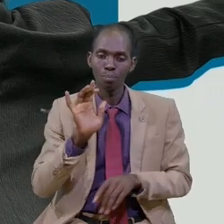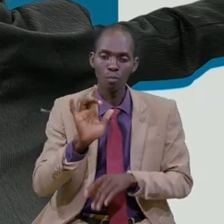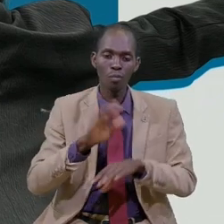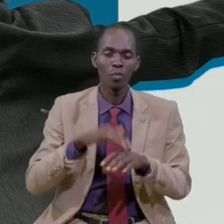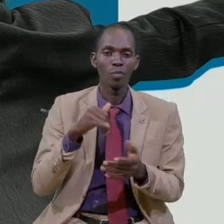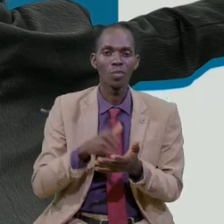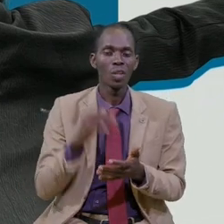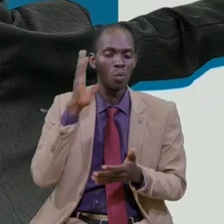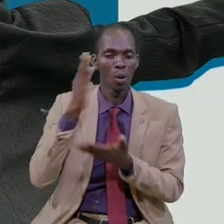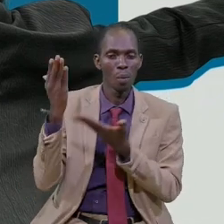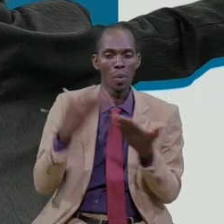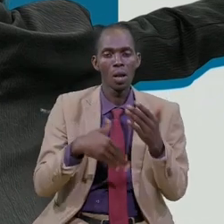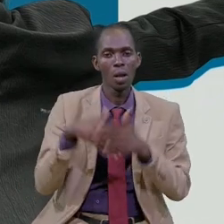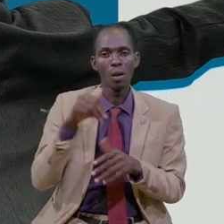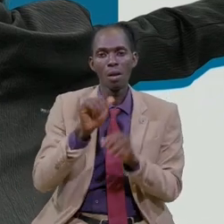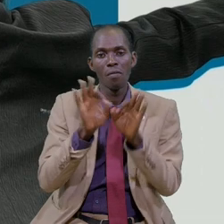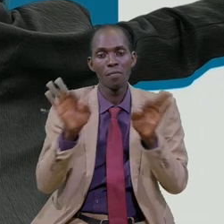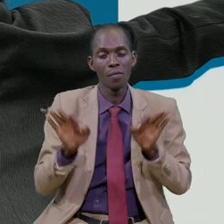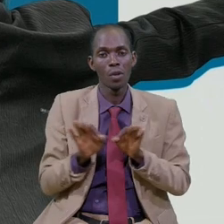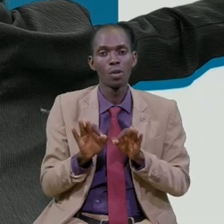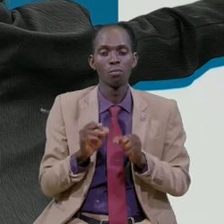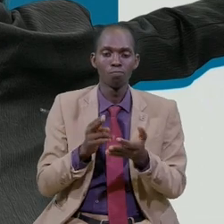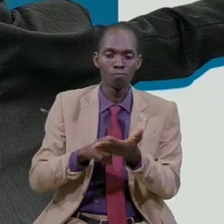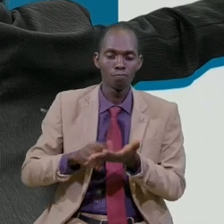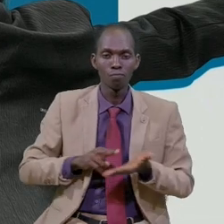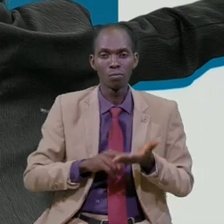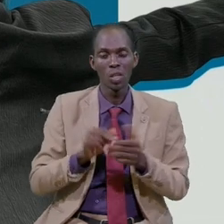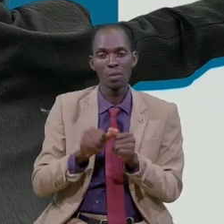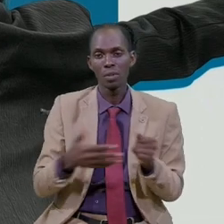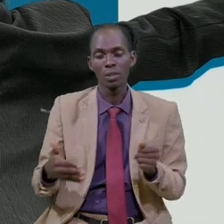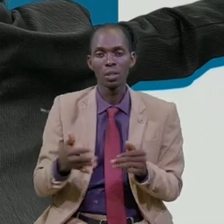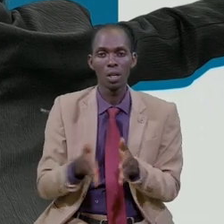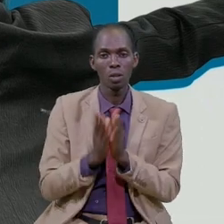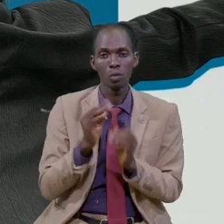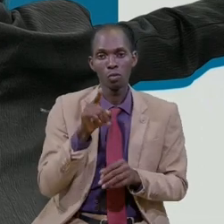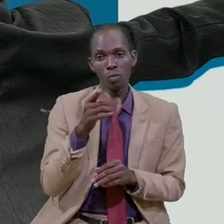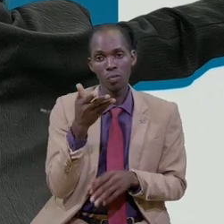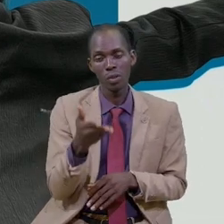can assist you further in your new walk with Christ.